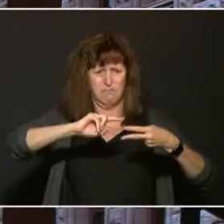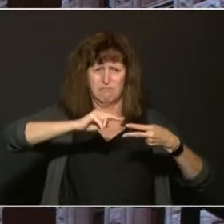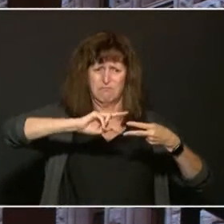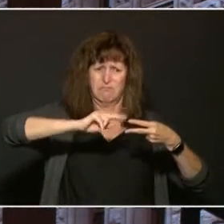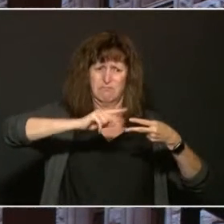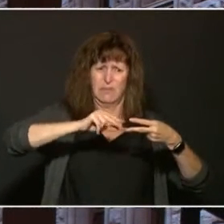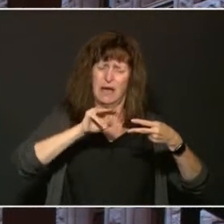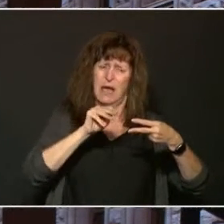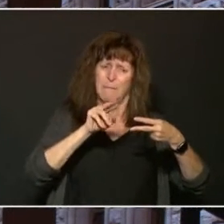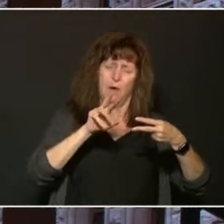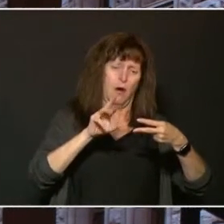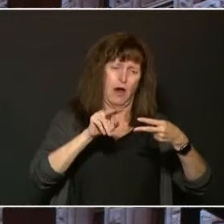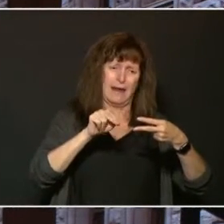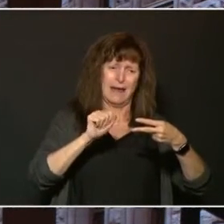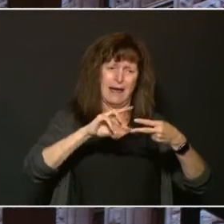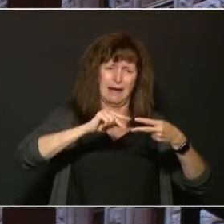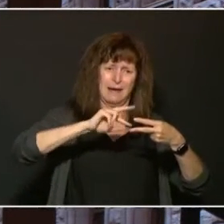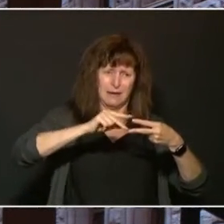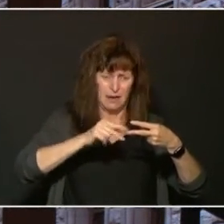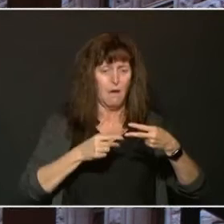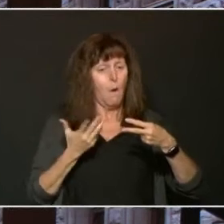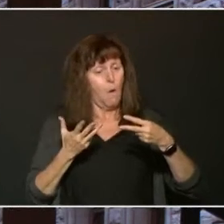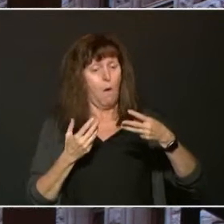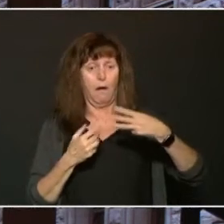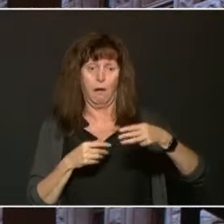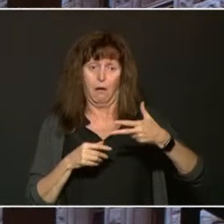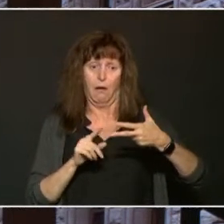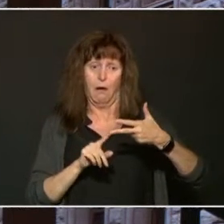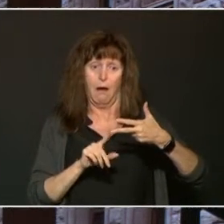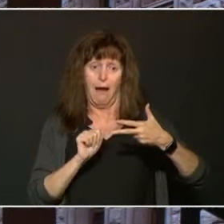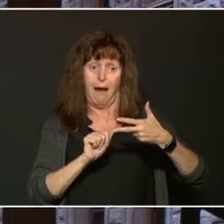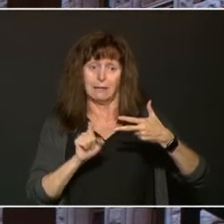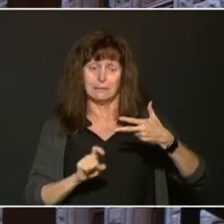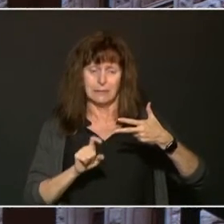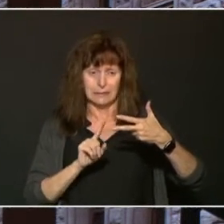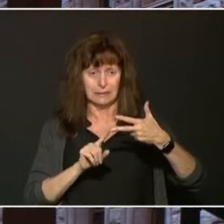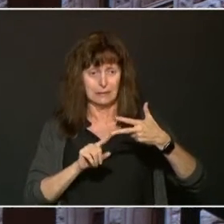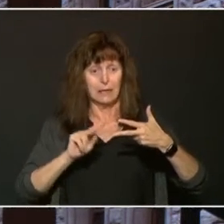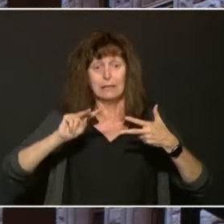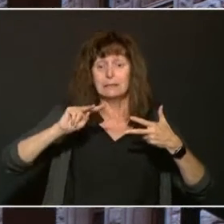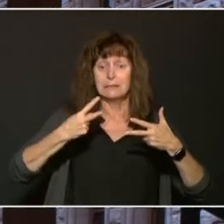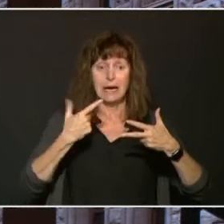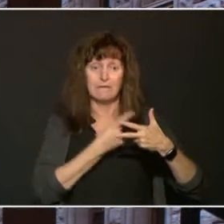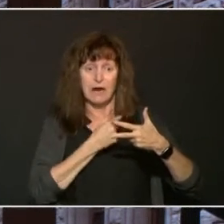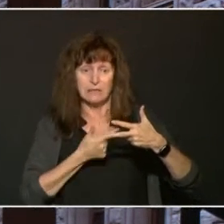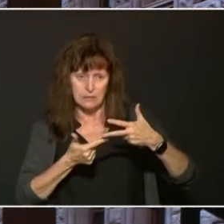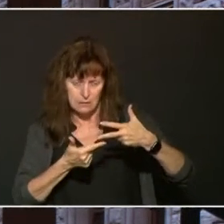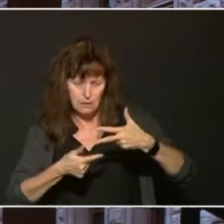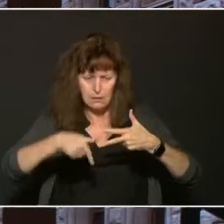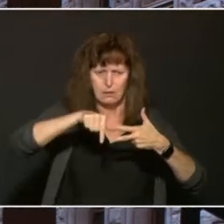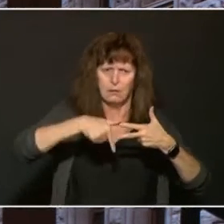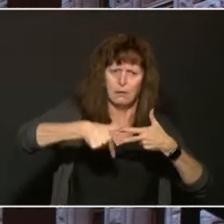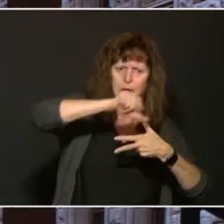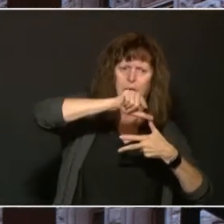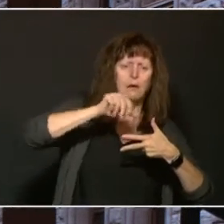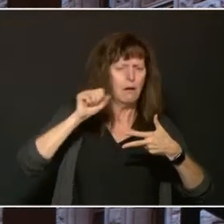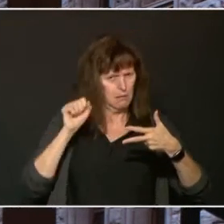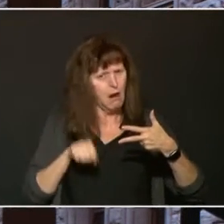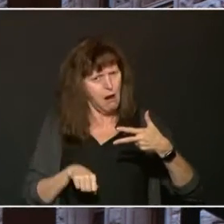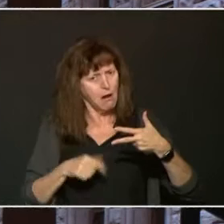follow AstraZeneca with an mRNA vaccine if that's the decision that the individual makes. These principles are well